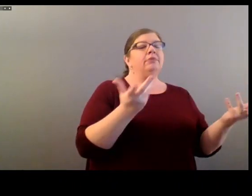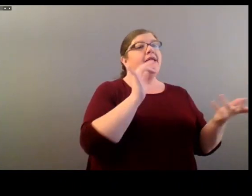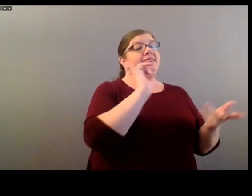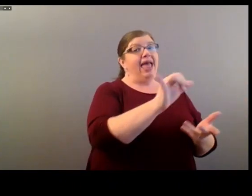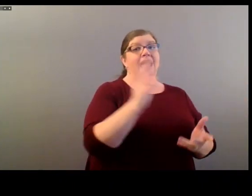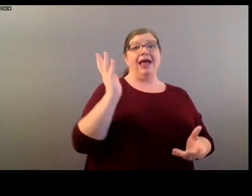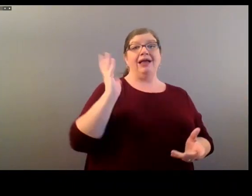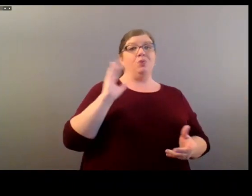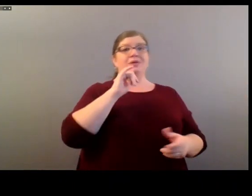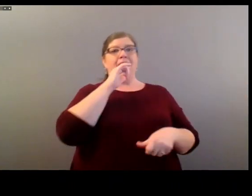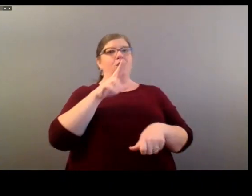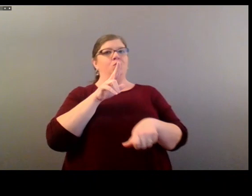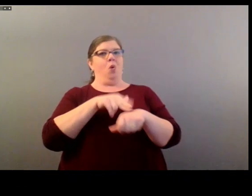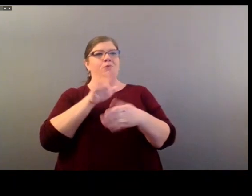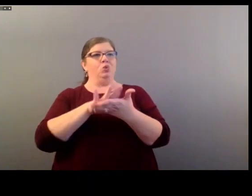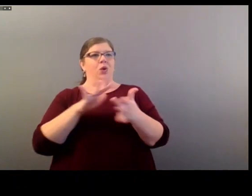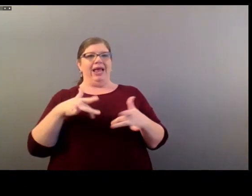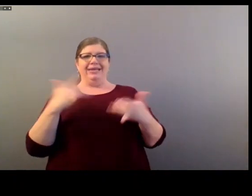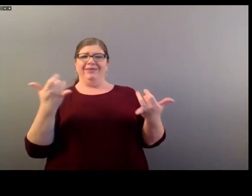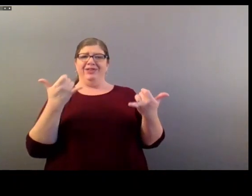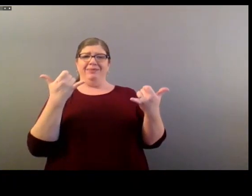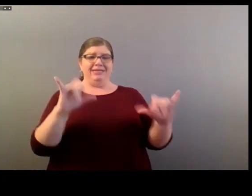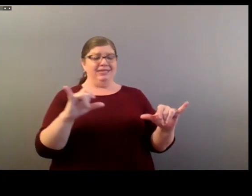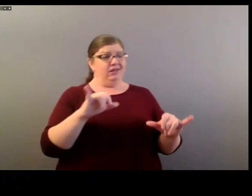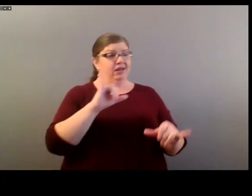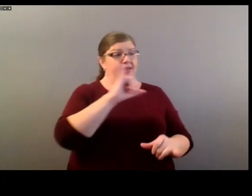school activity, but nonetheless, it